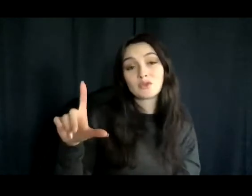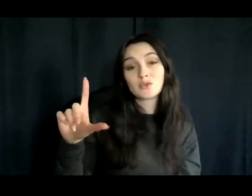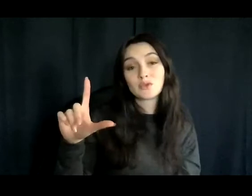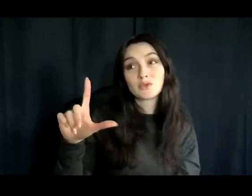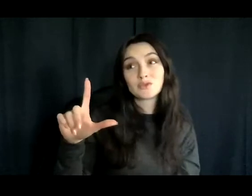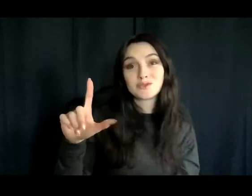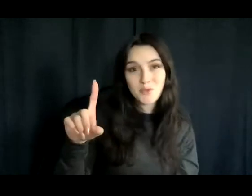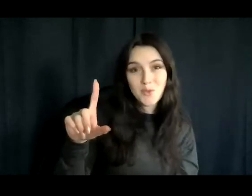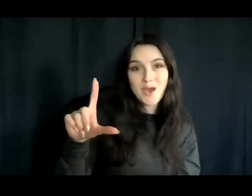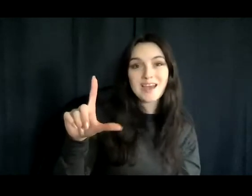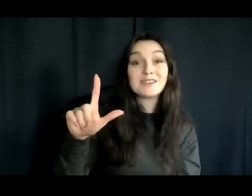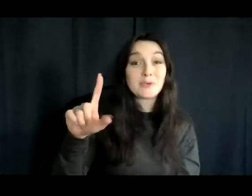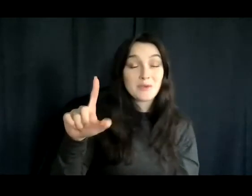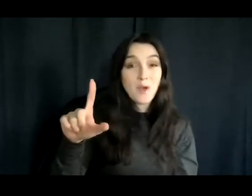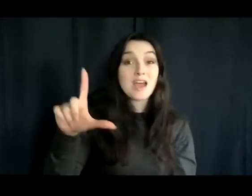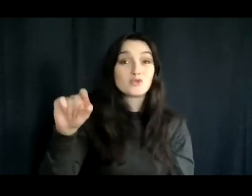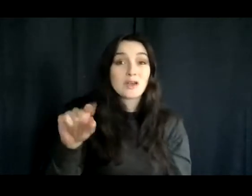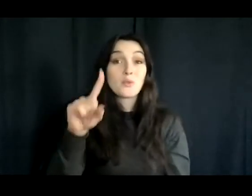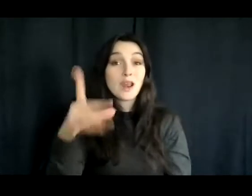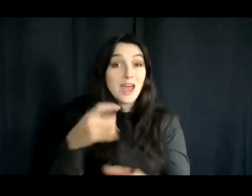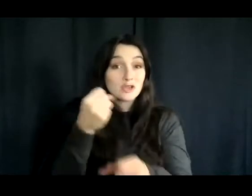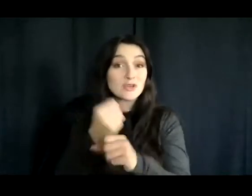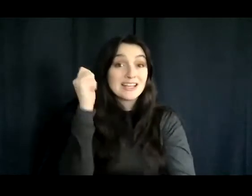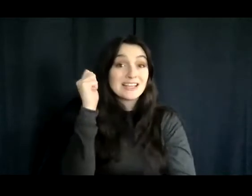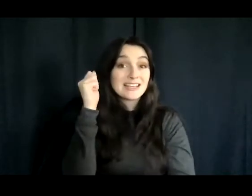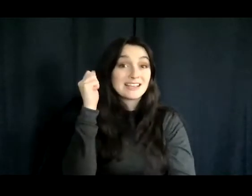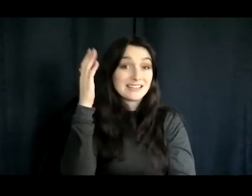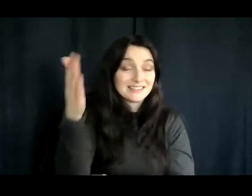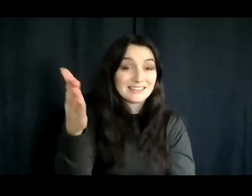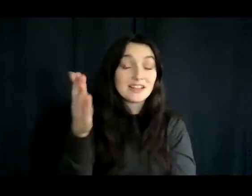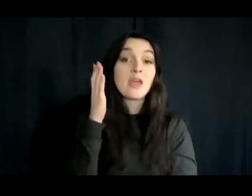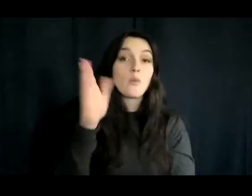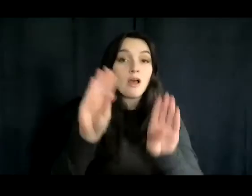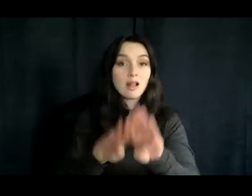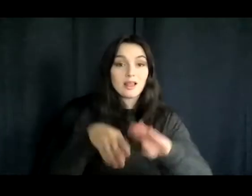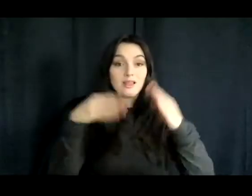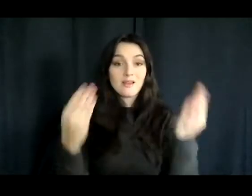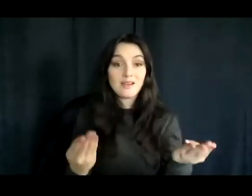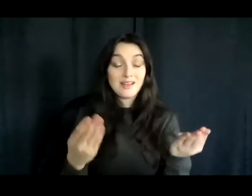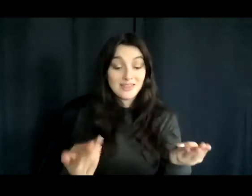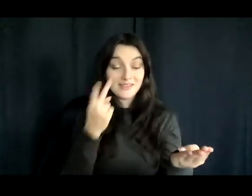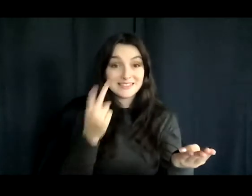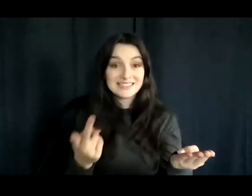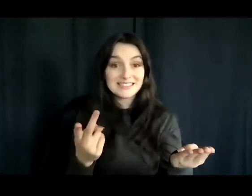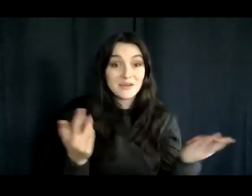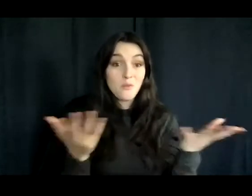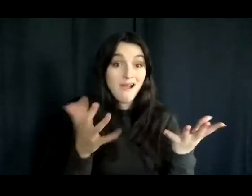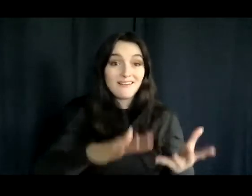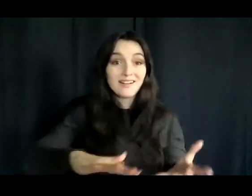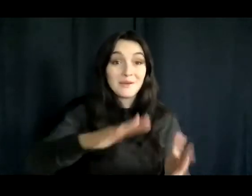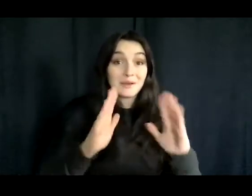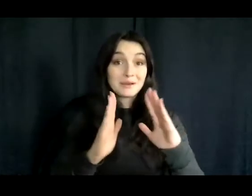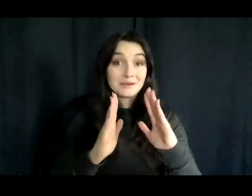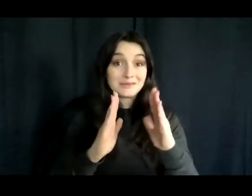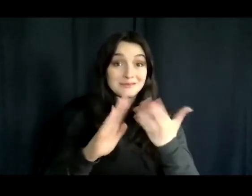2120, so in 100 years, they will open the time capsule and they'll see what our local community members